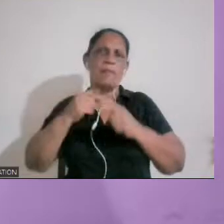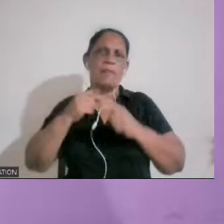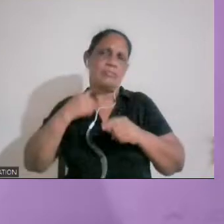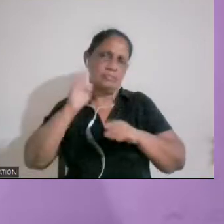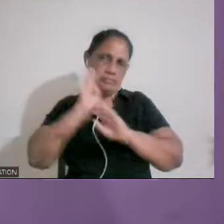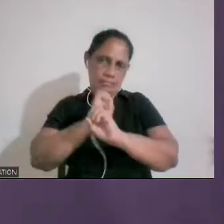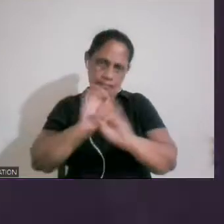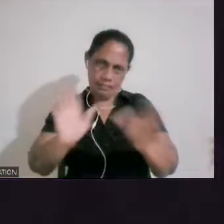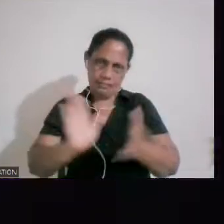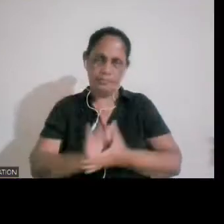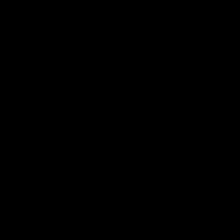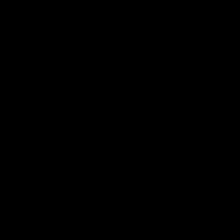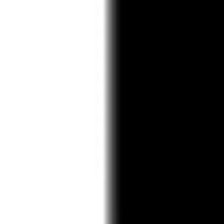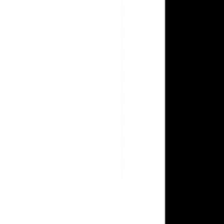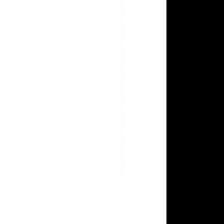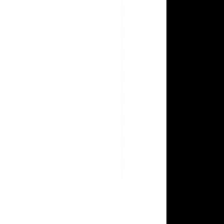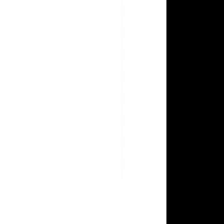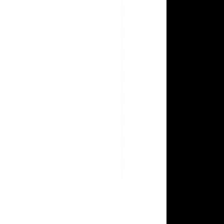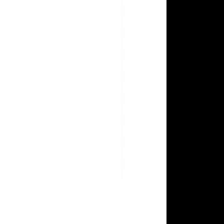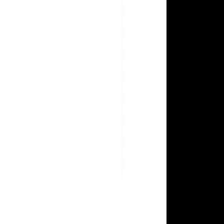of menstruation.